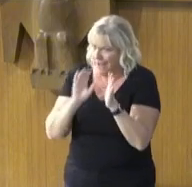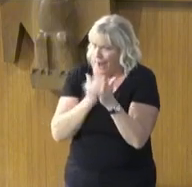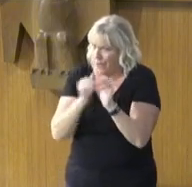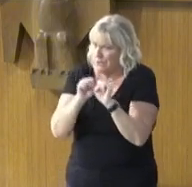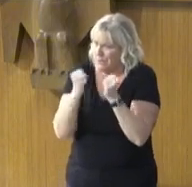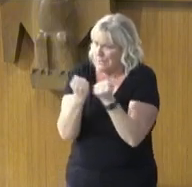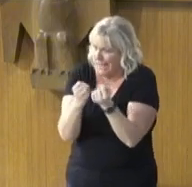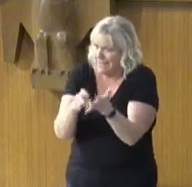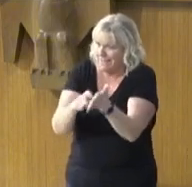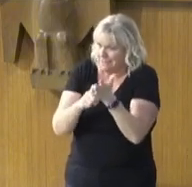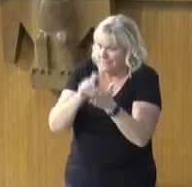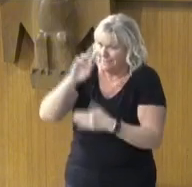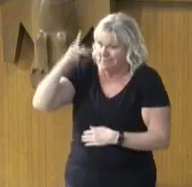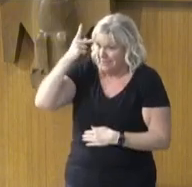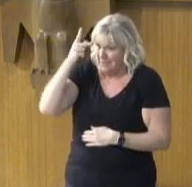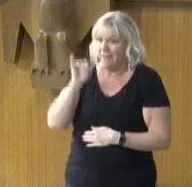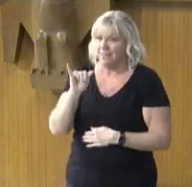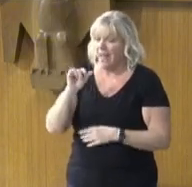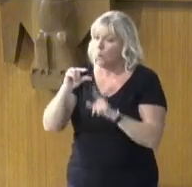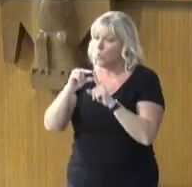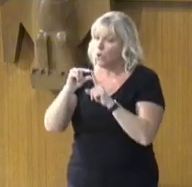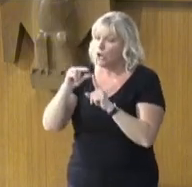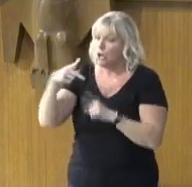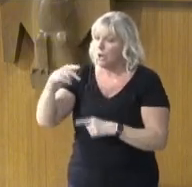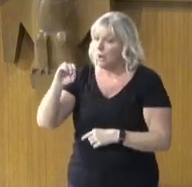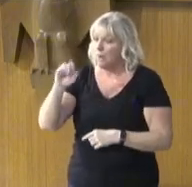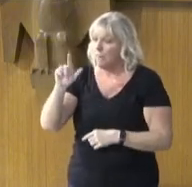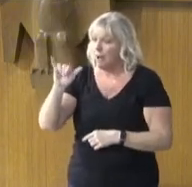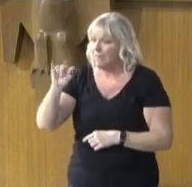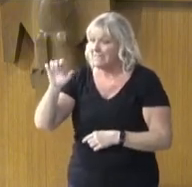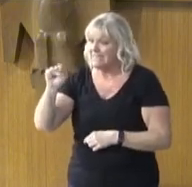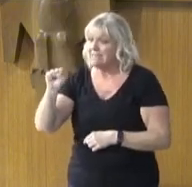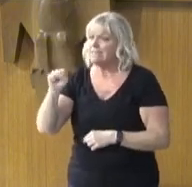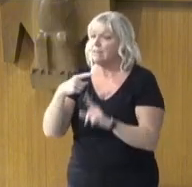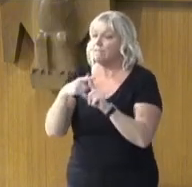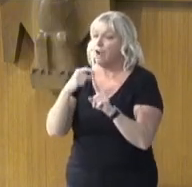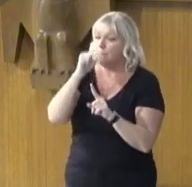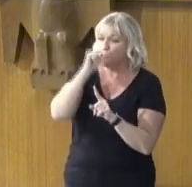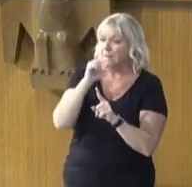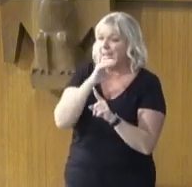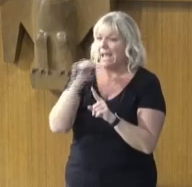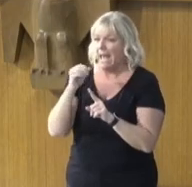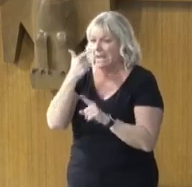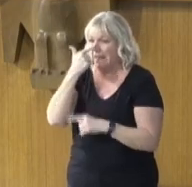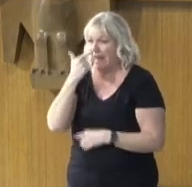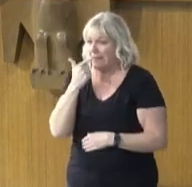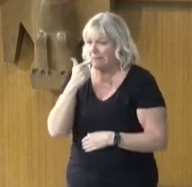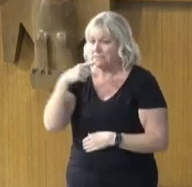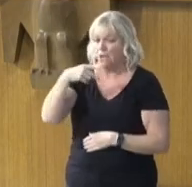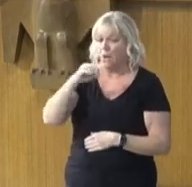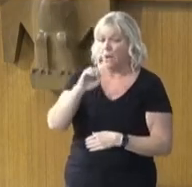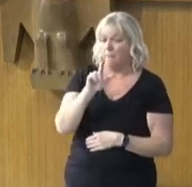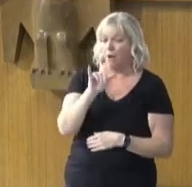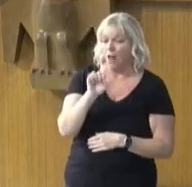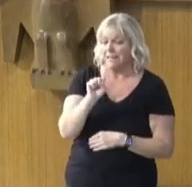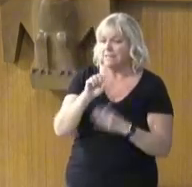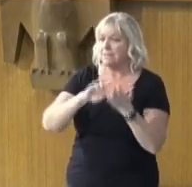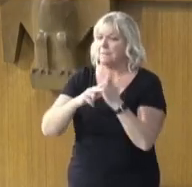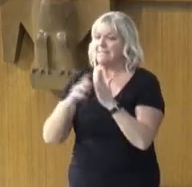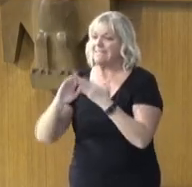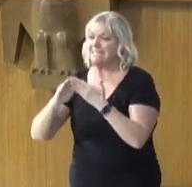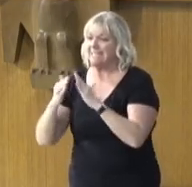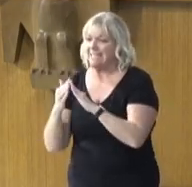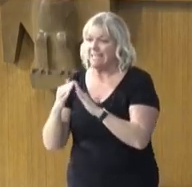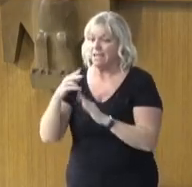The word politics has its roots in Greek and Latin. Polis means city. And politikos means